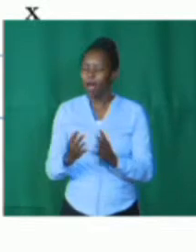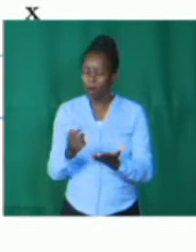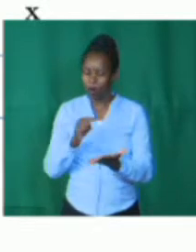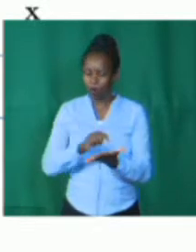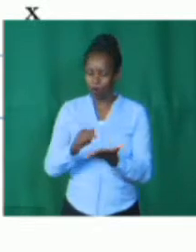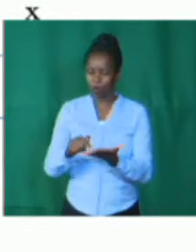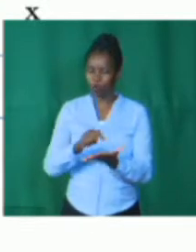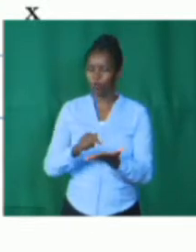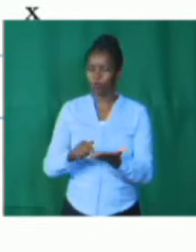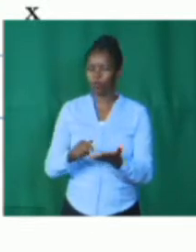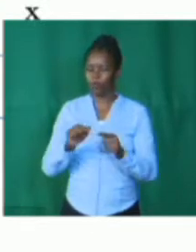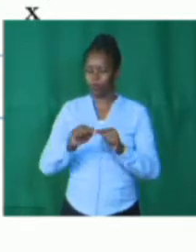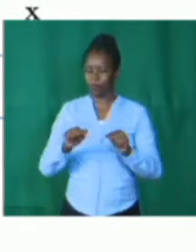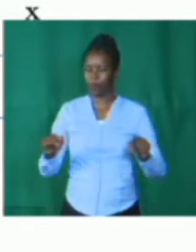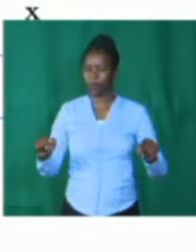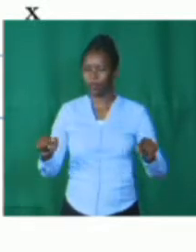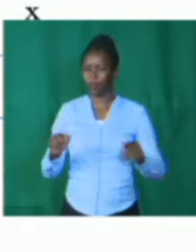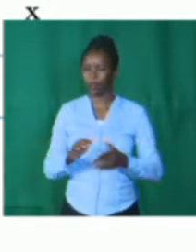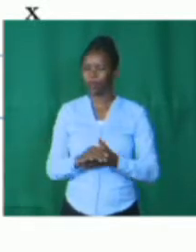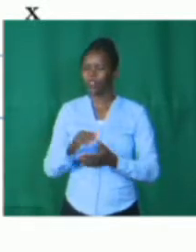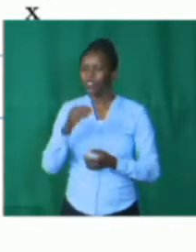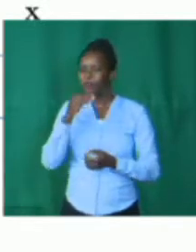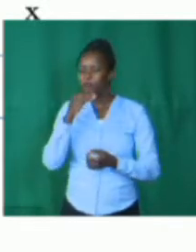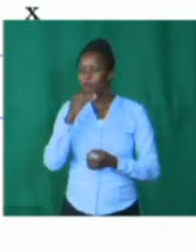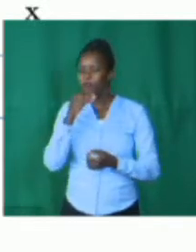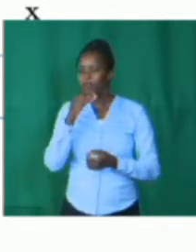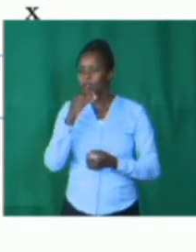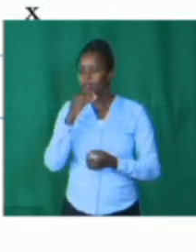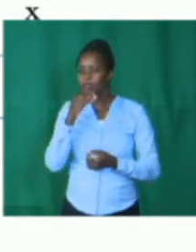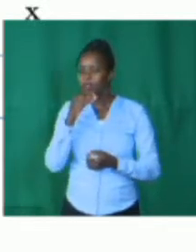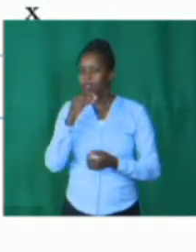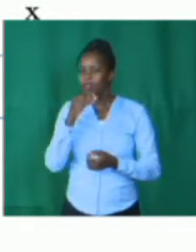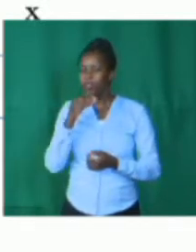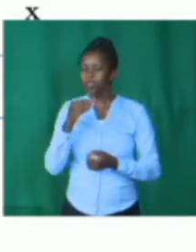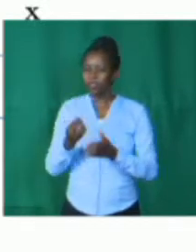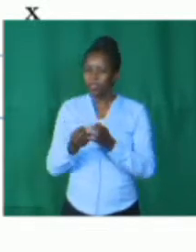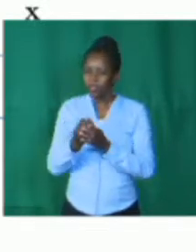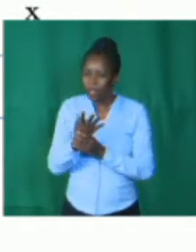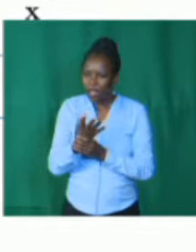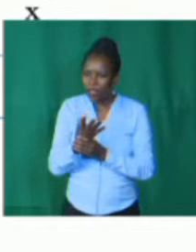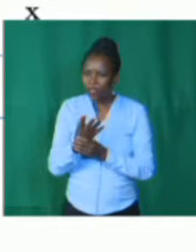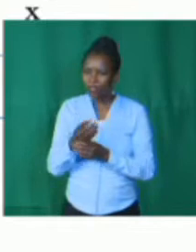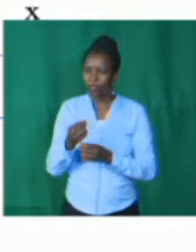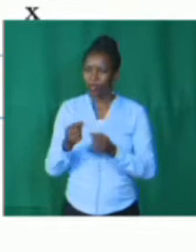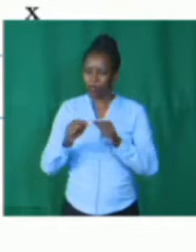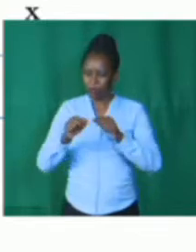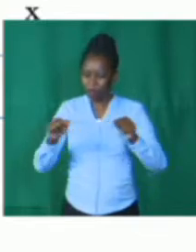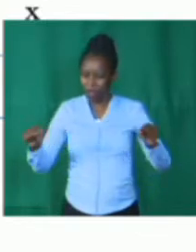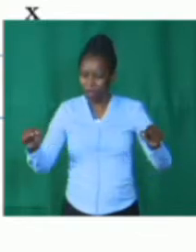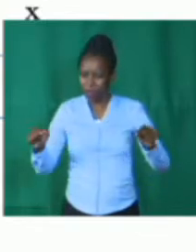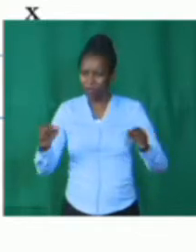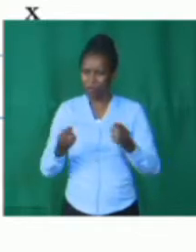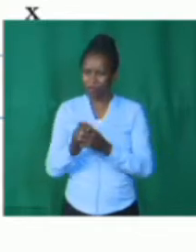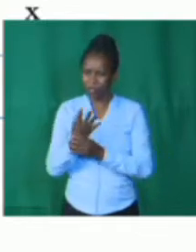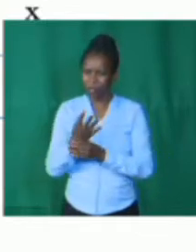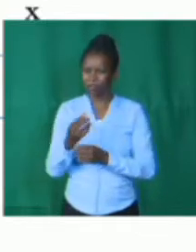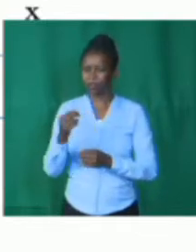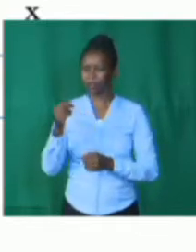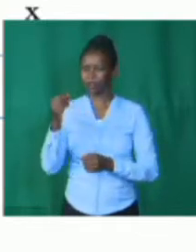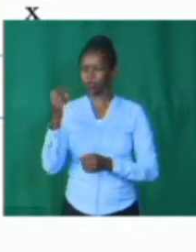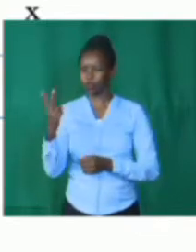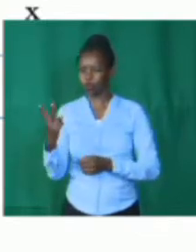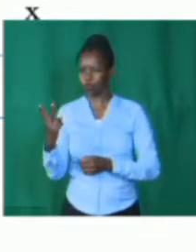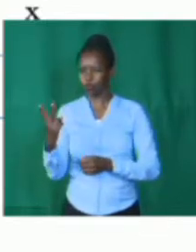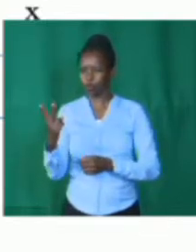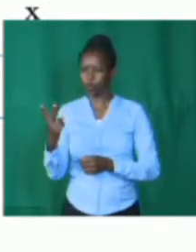method. You never go wrong. This is the starting point of the line. This is the end point. So we can simply say 6